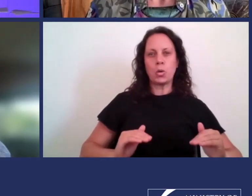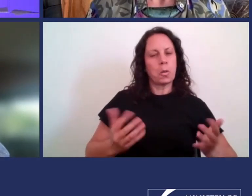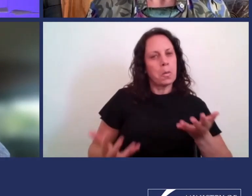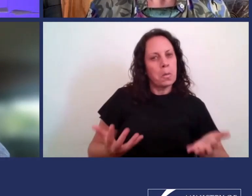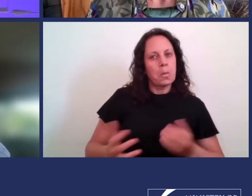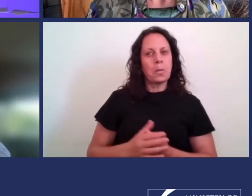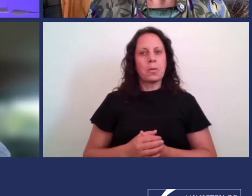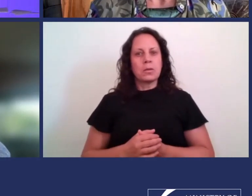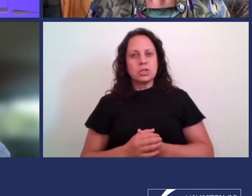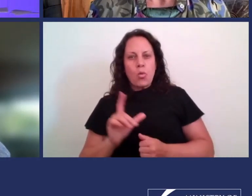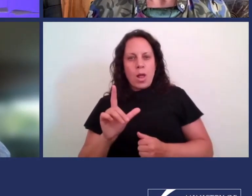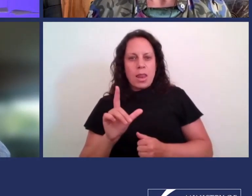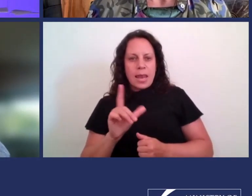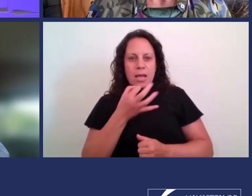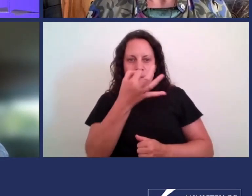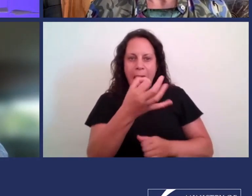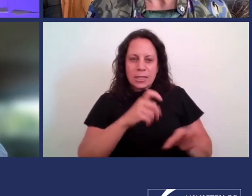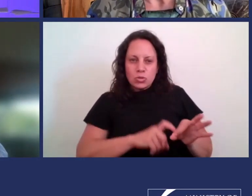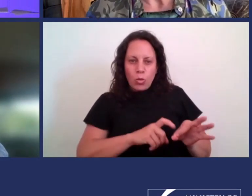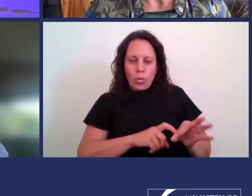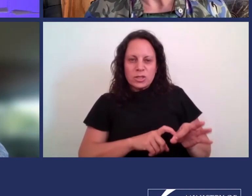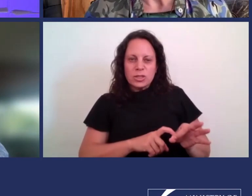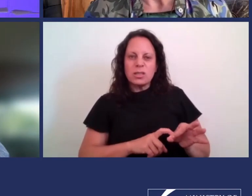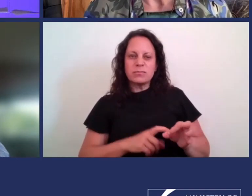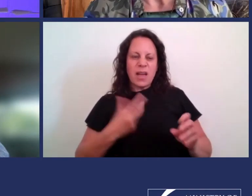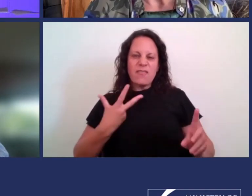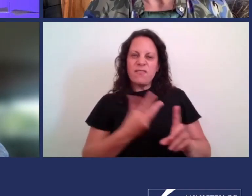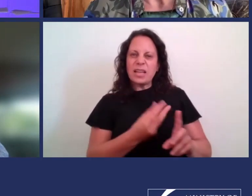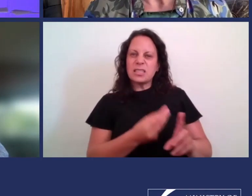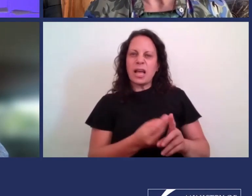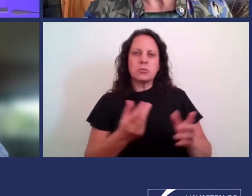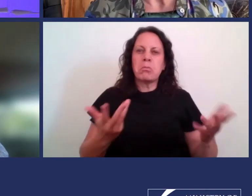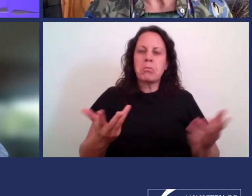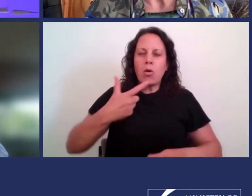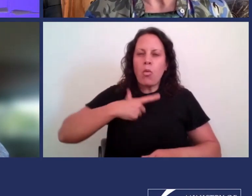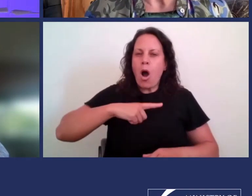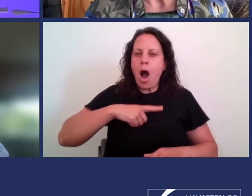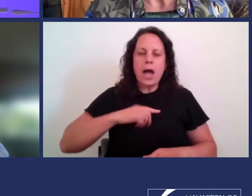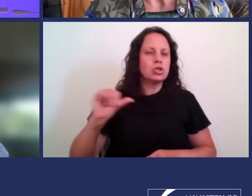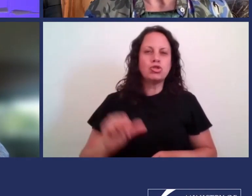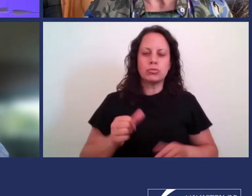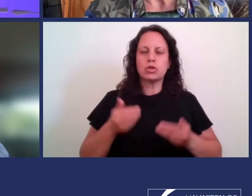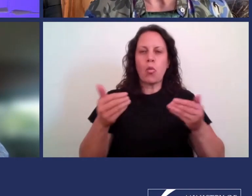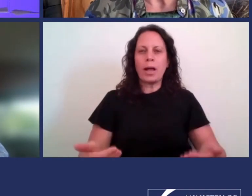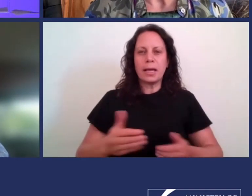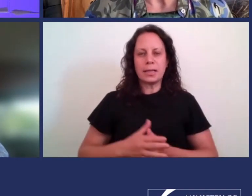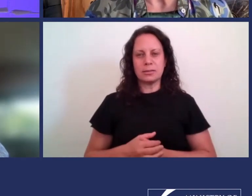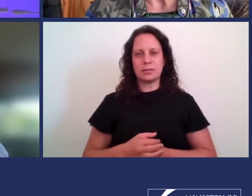you, Lily, you know, because you're working with lots of vulnerable families. Tell us, you know, your